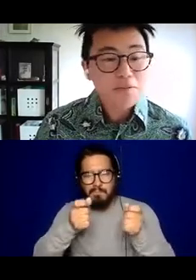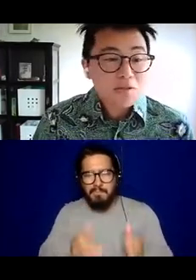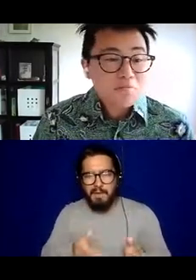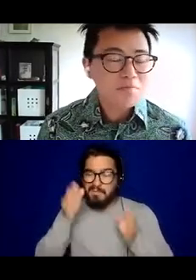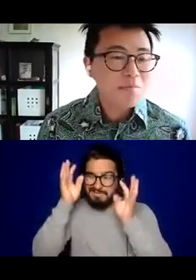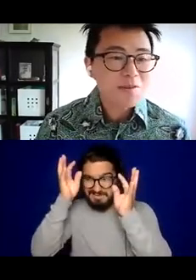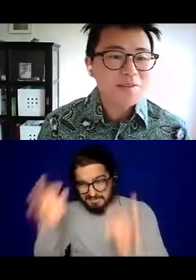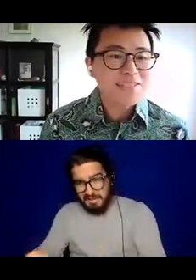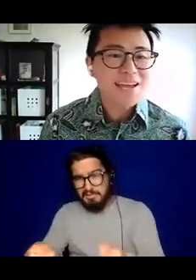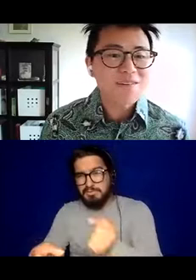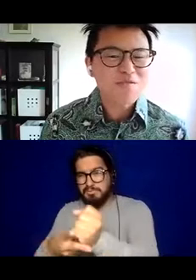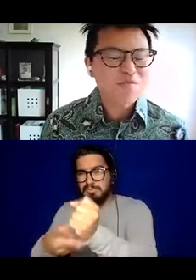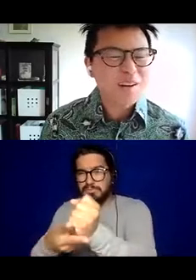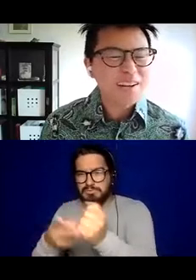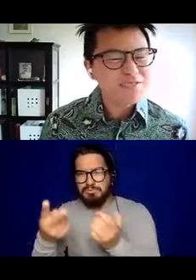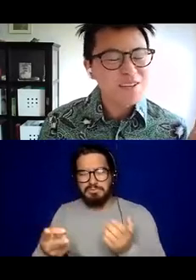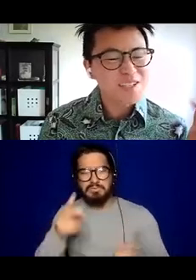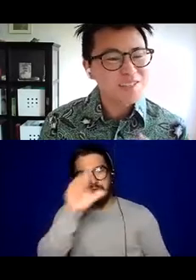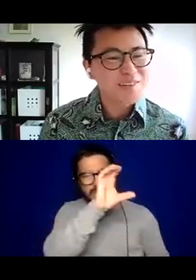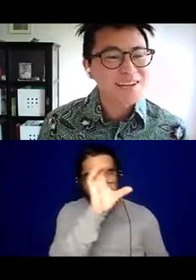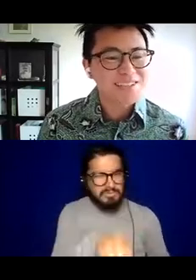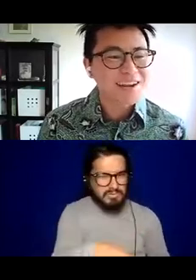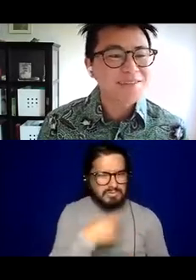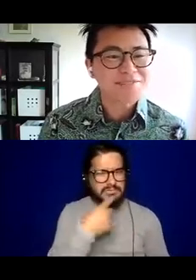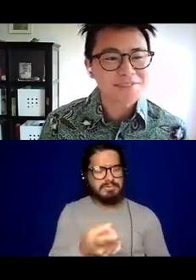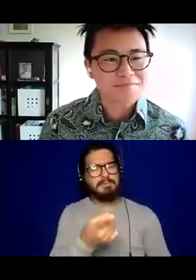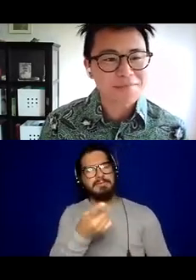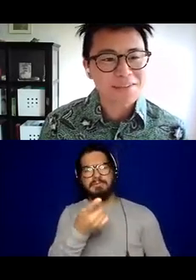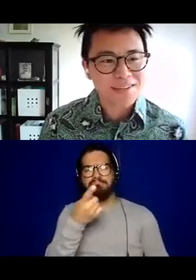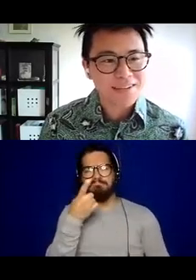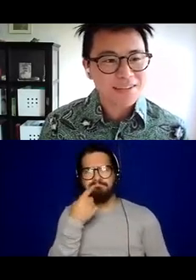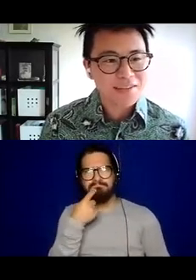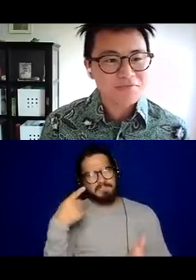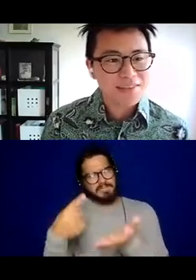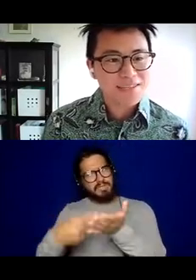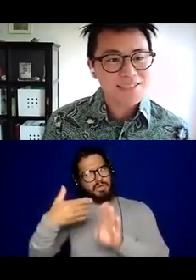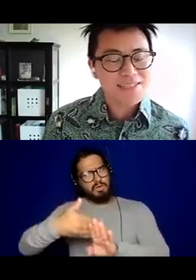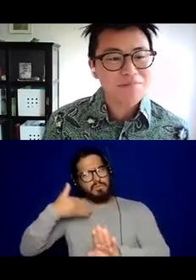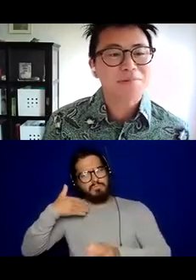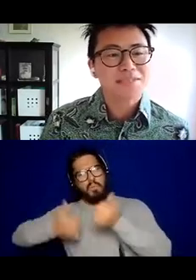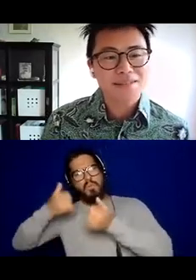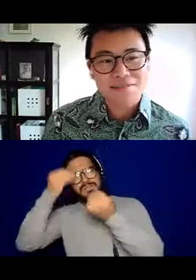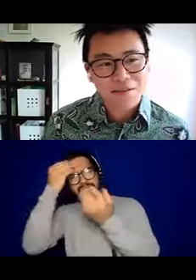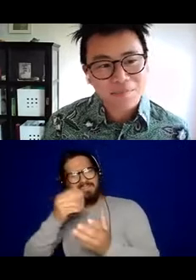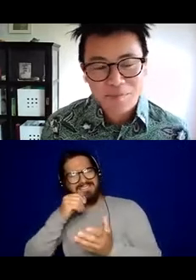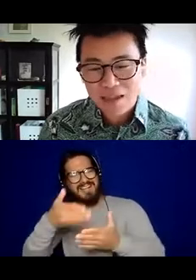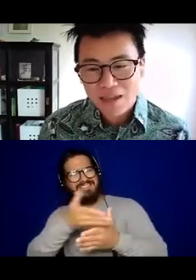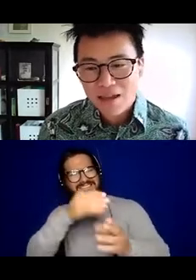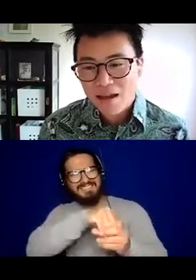maybe with Zoom, maybe you can say, what information do we not share over Zoom then, if we think it's susceptible to